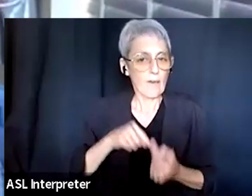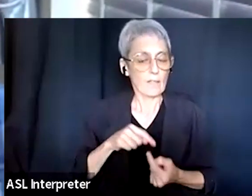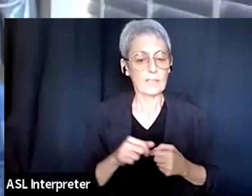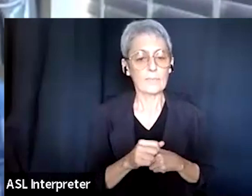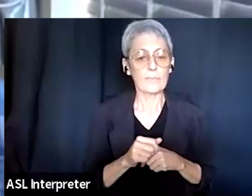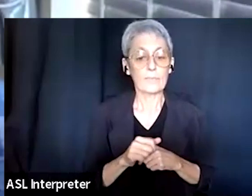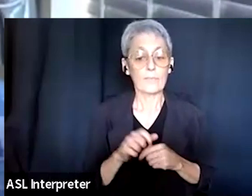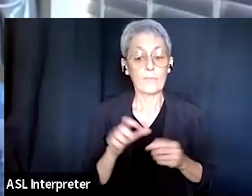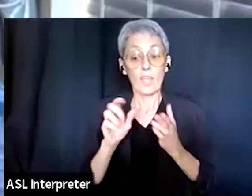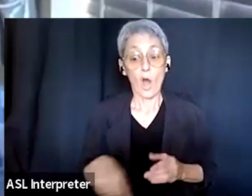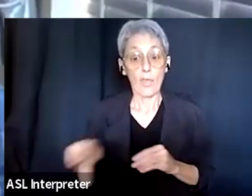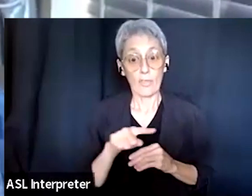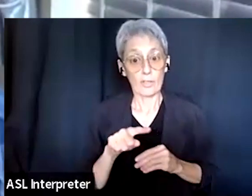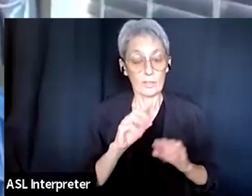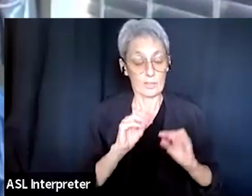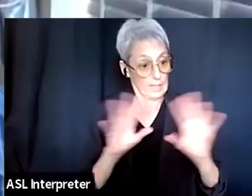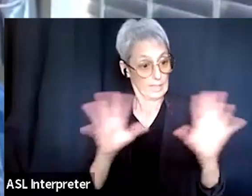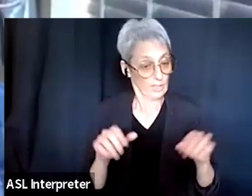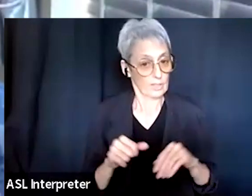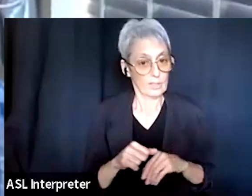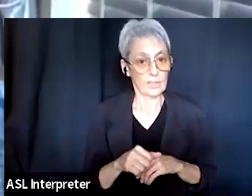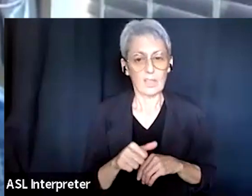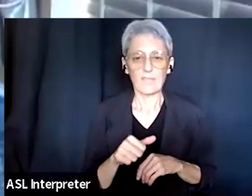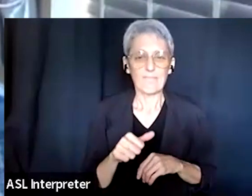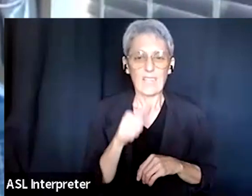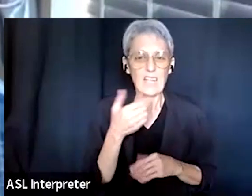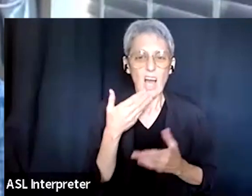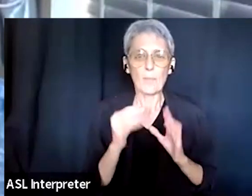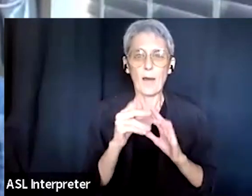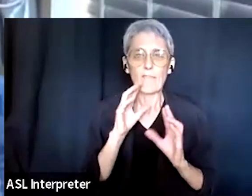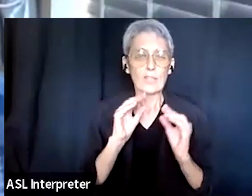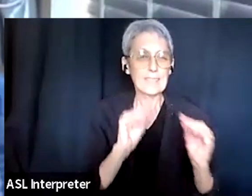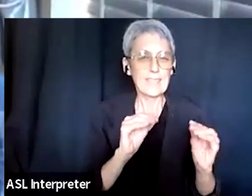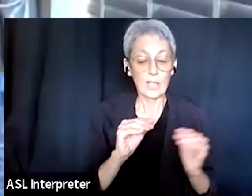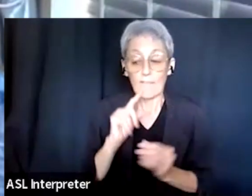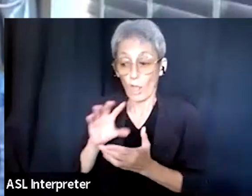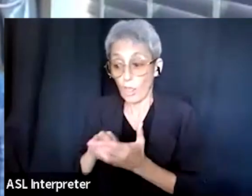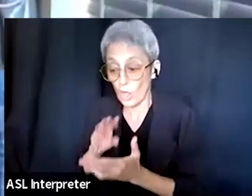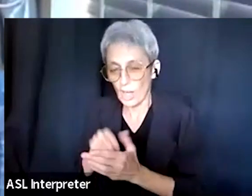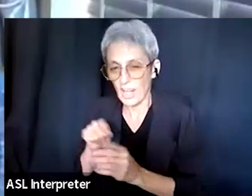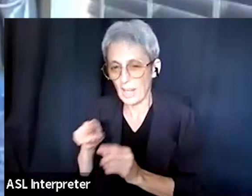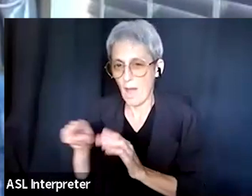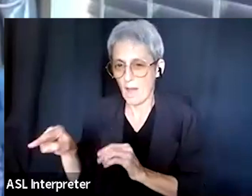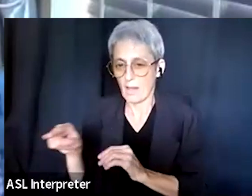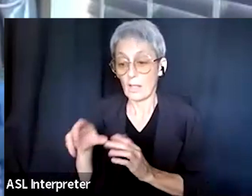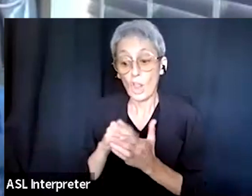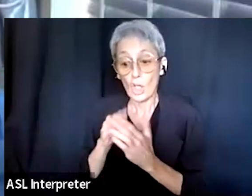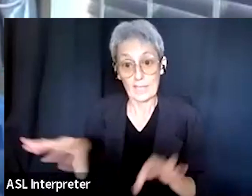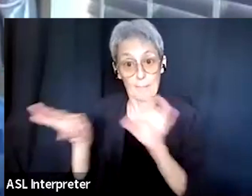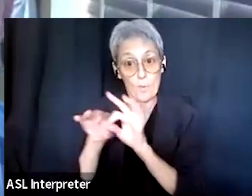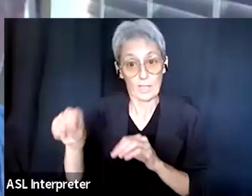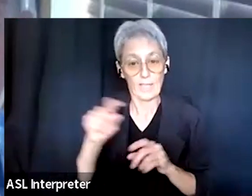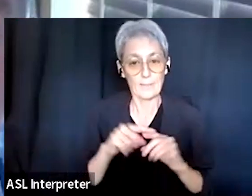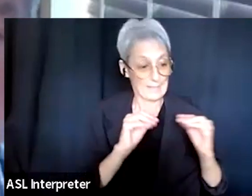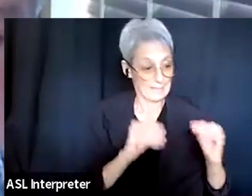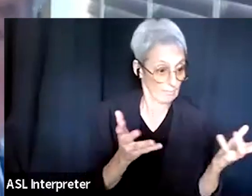made clear, not a model for teaching. It's a model of learning, and learning is important. But I think one of the things that we feel is